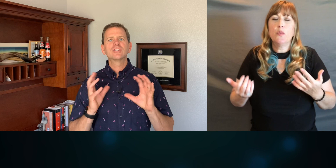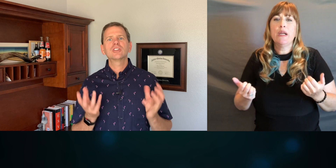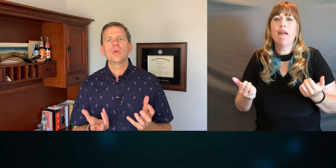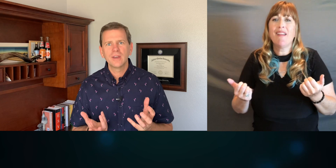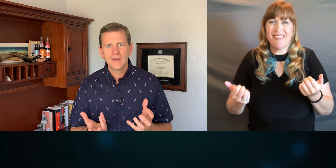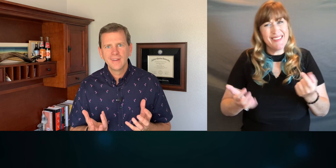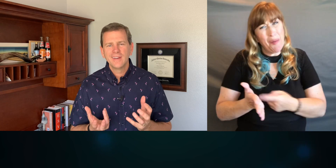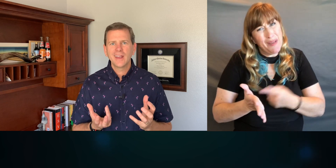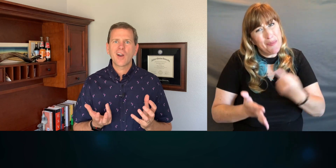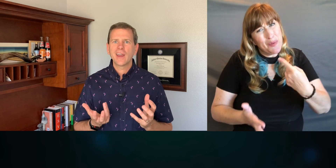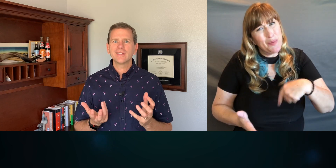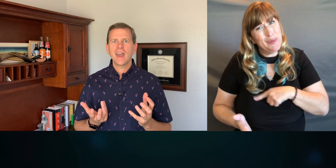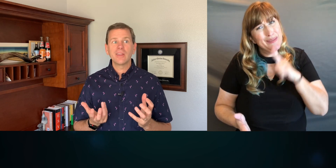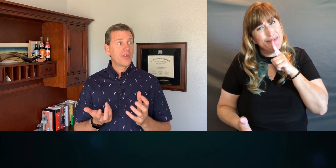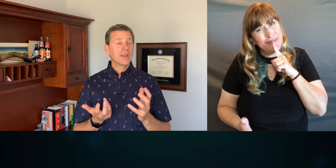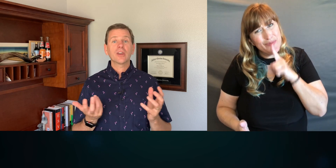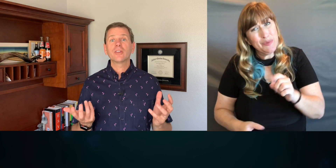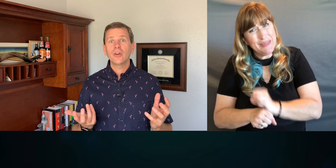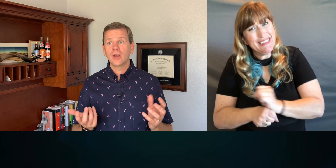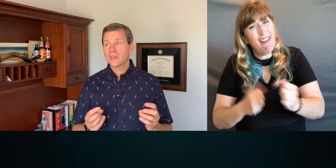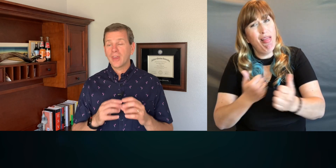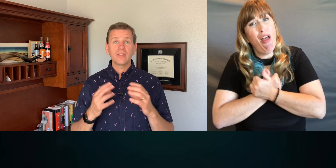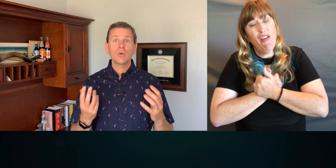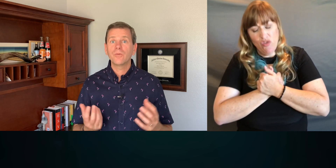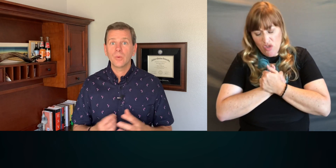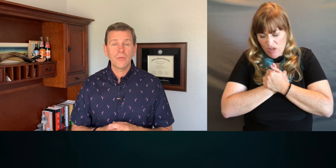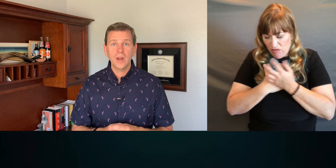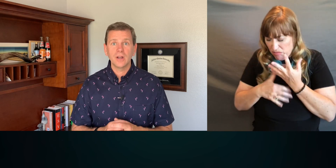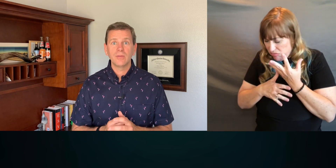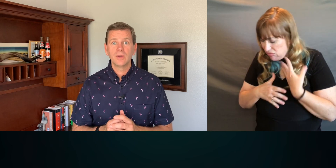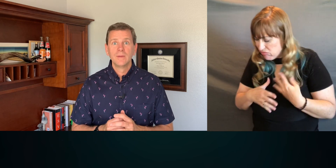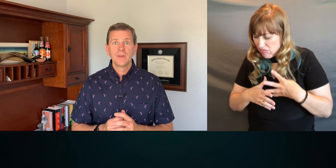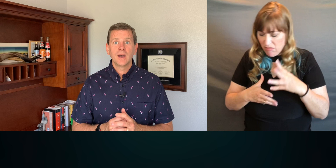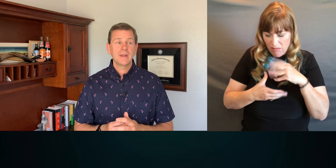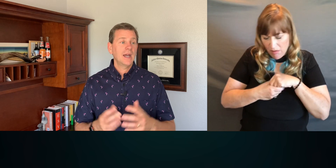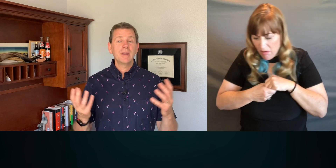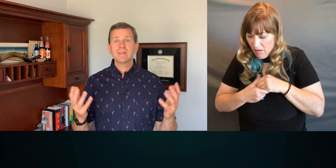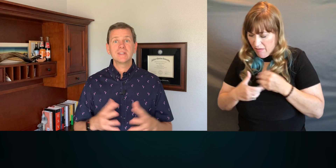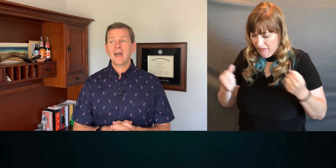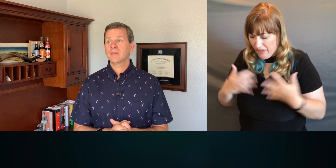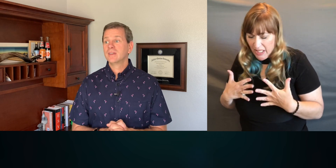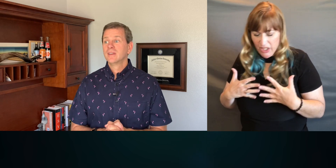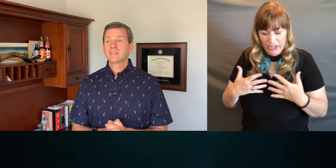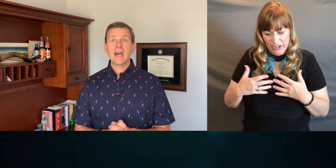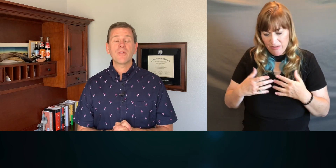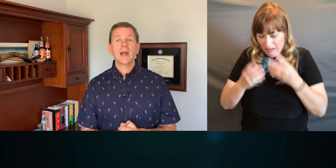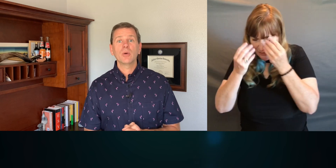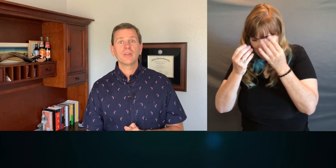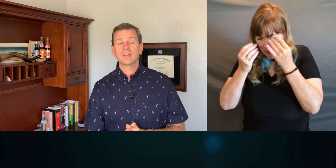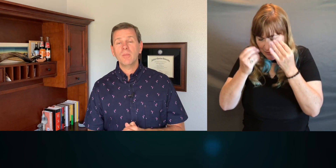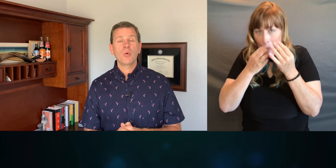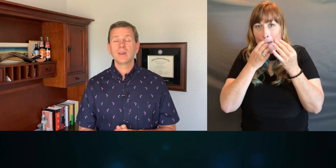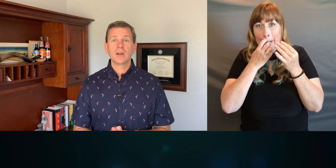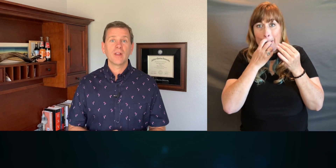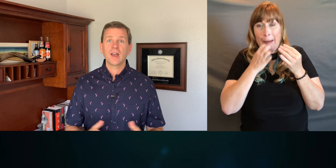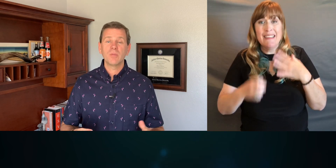and soak in our anxiety, the things that concern us, the things that we're afraid of. I mean, how many of us hasn't sat for hours